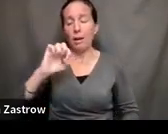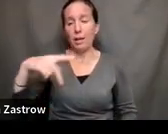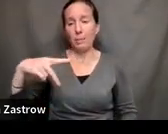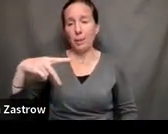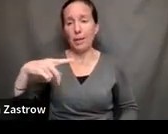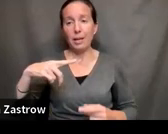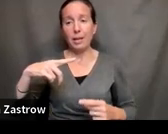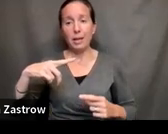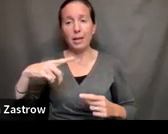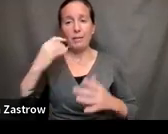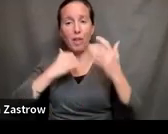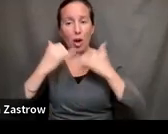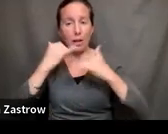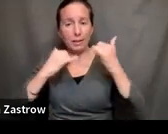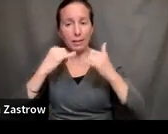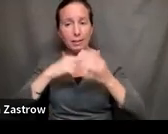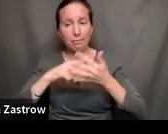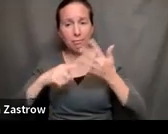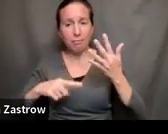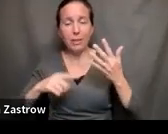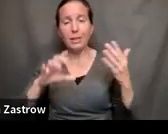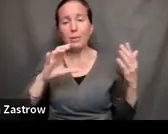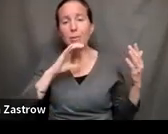in the IEP that they used outdated data.